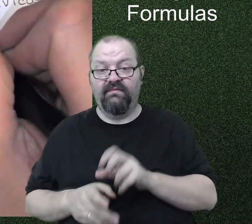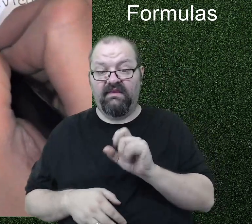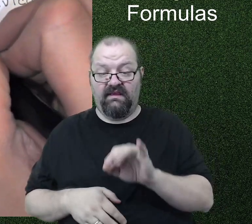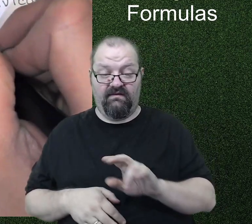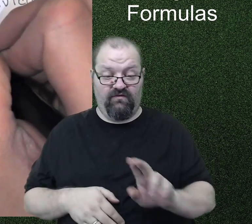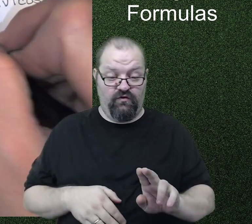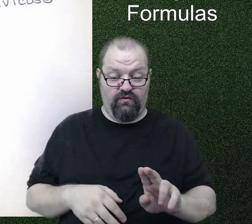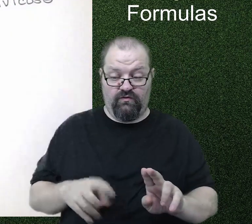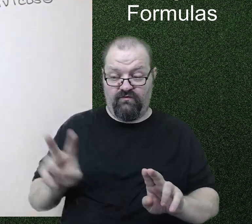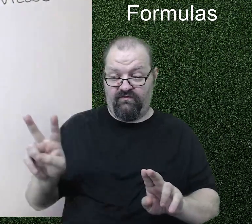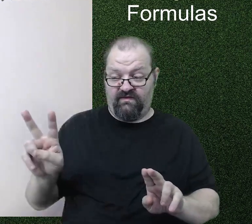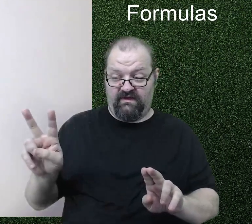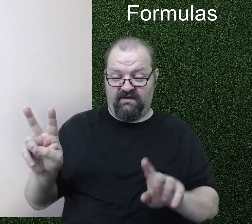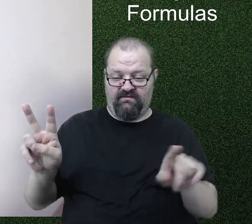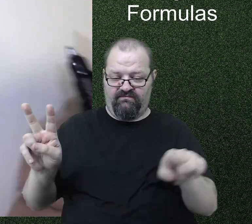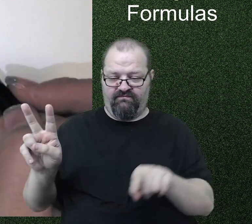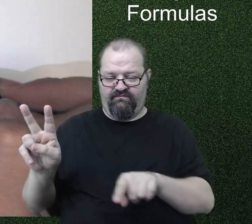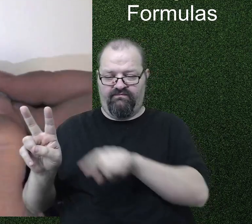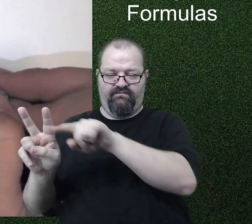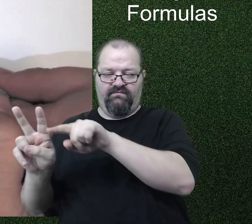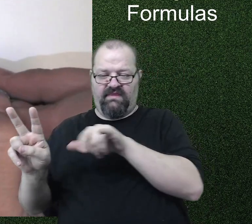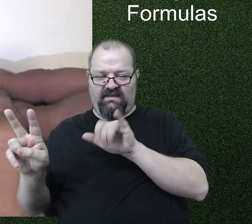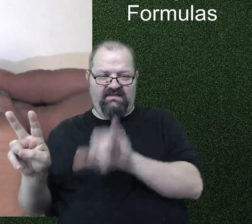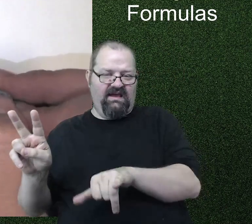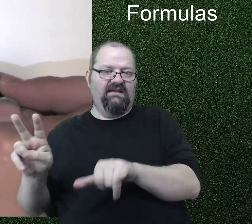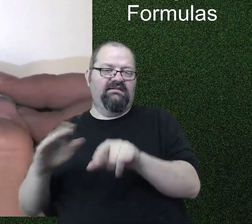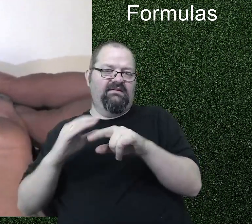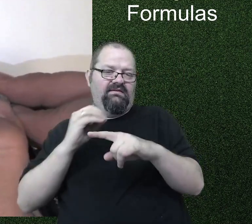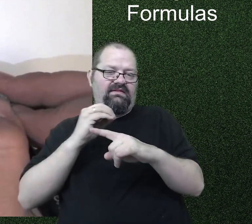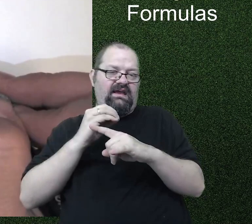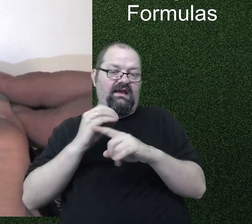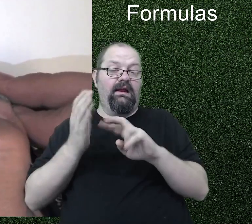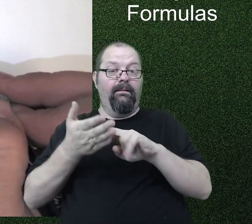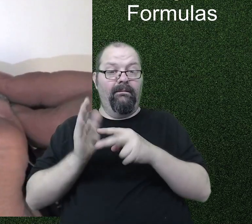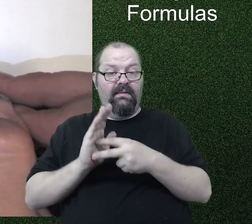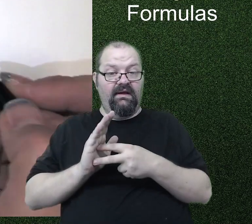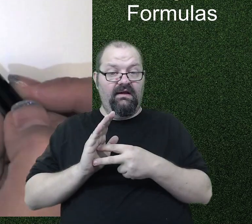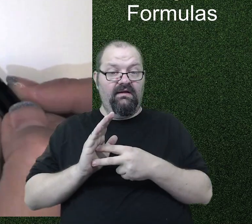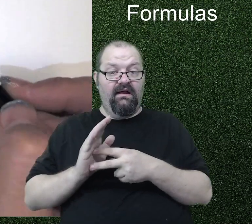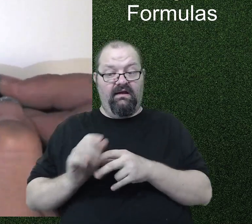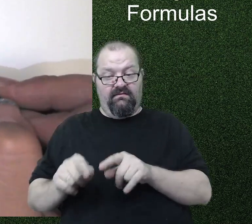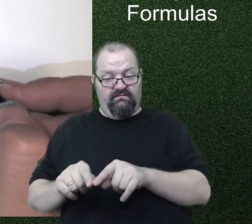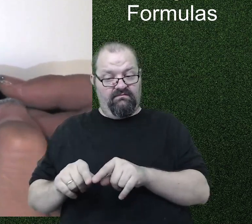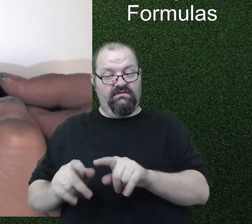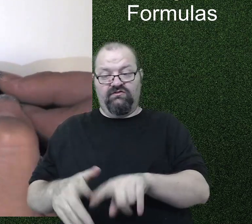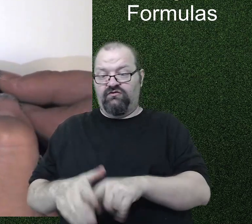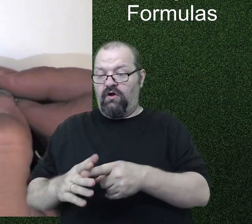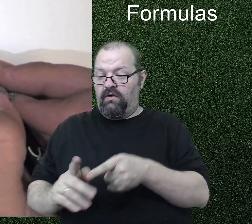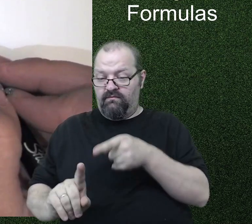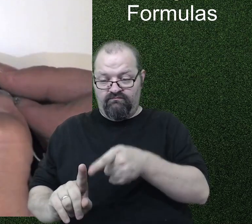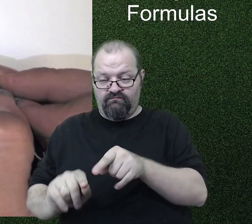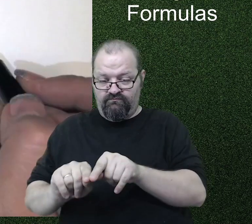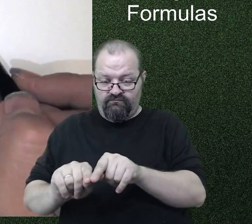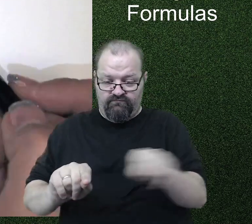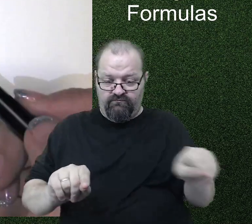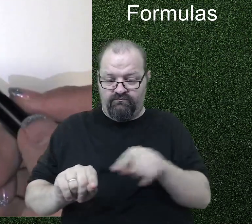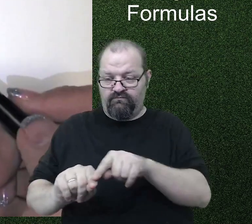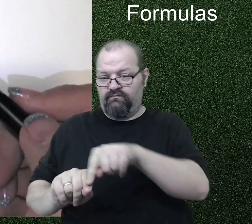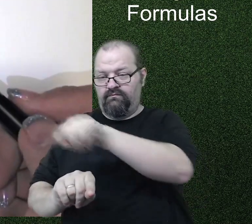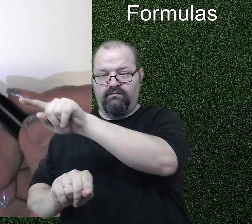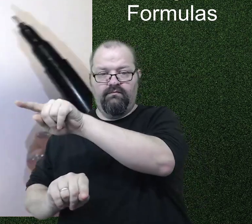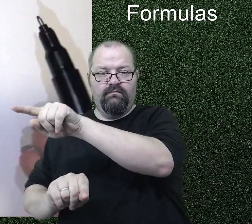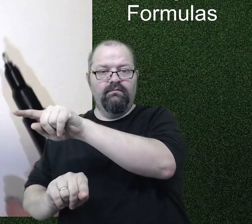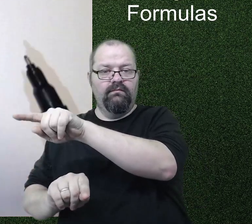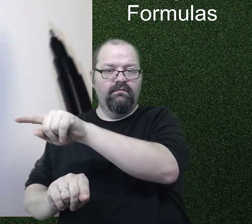and that's my angle theta, they have to start at the same place. They have to have the same initial point. Some people will say you have to draw